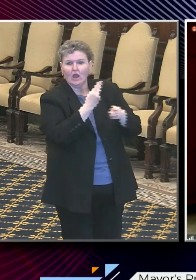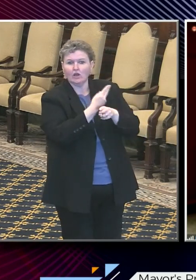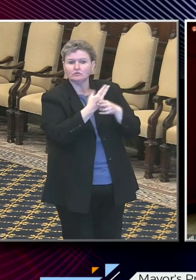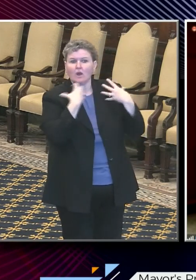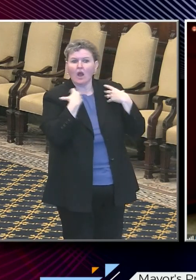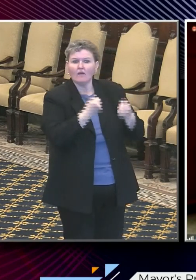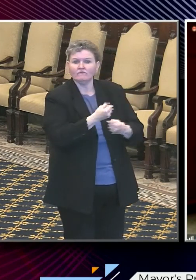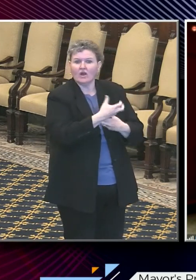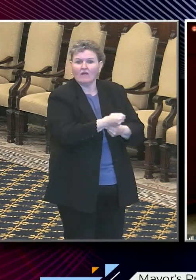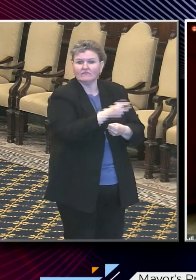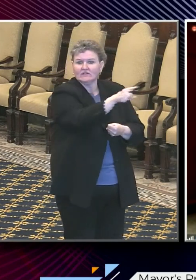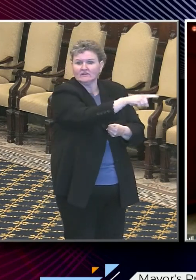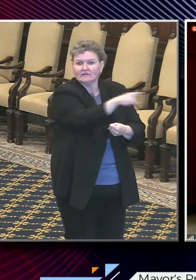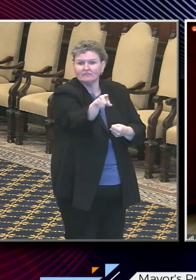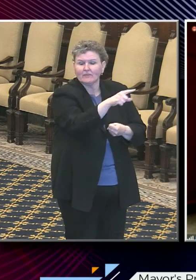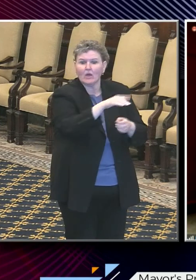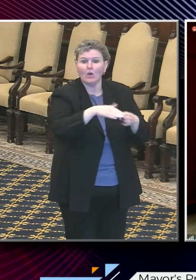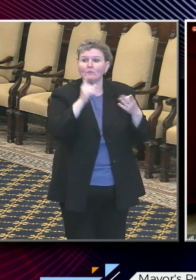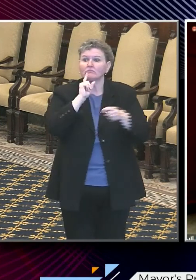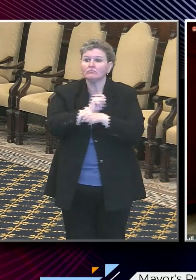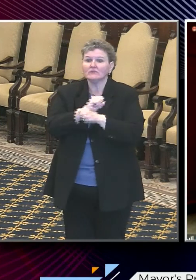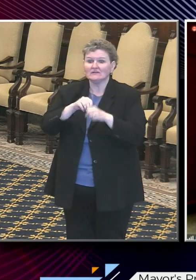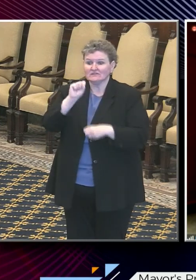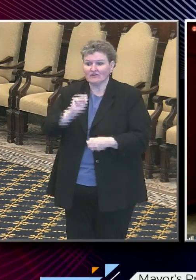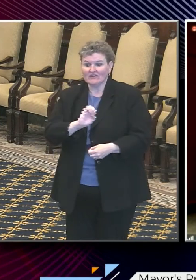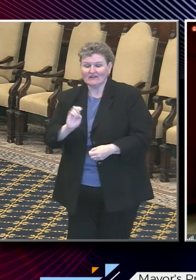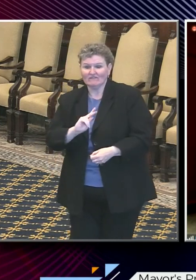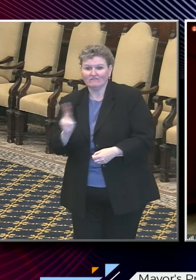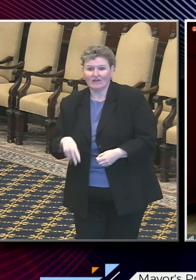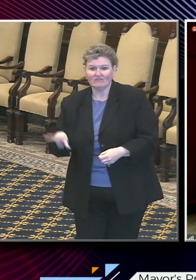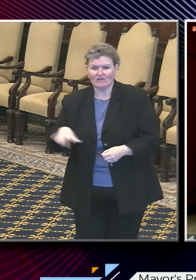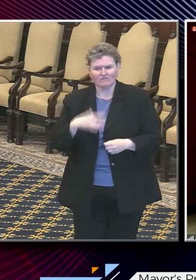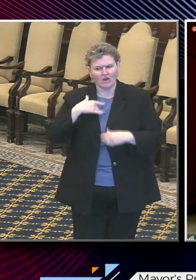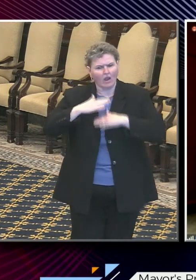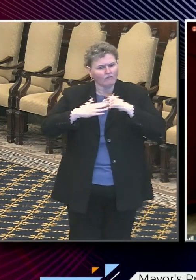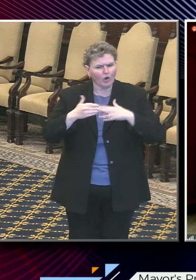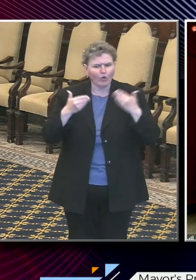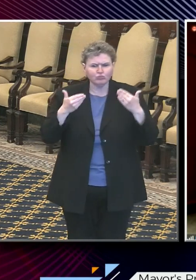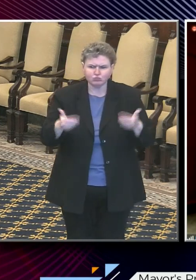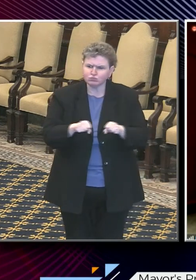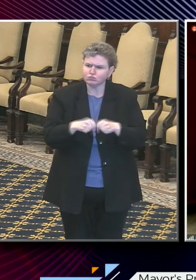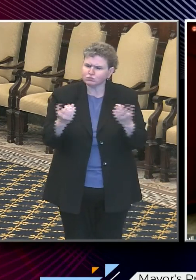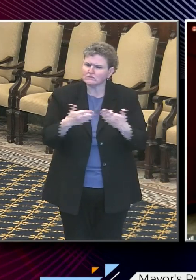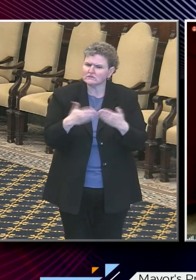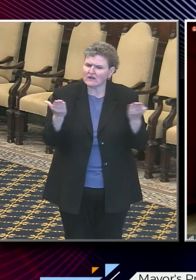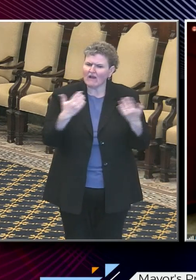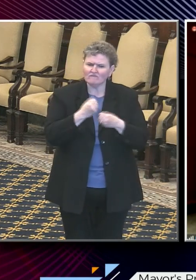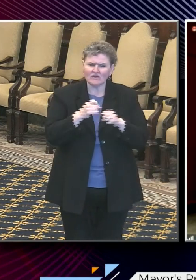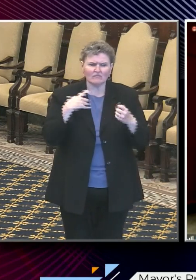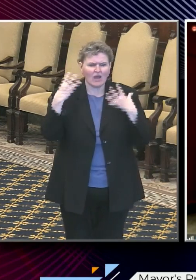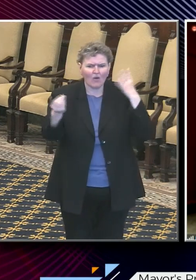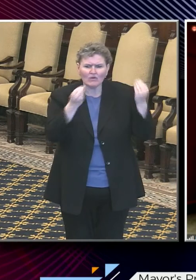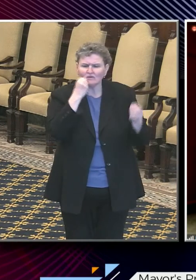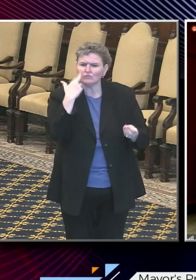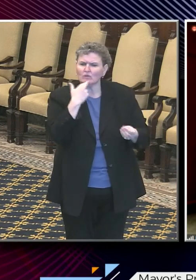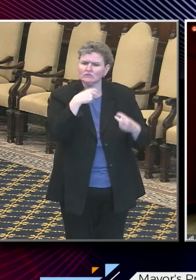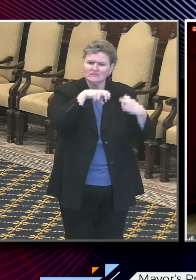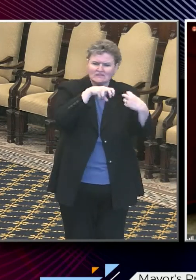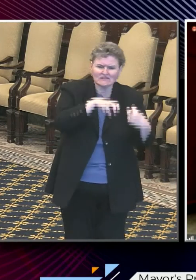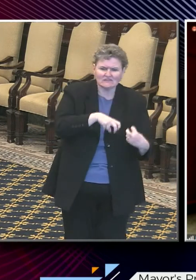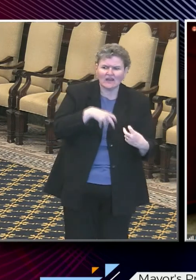about 55 cases per day in the city of Philadelphia. Okay, that's the target that the governor has laid out. And it